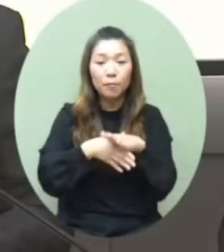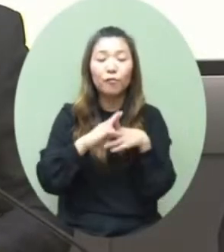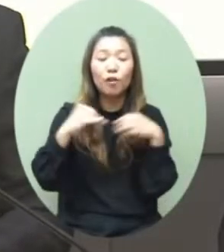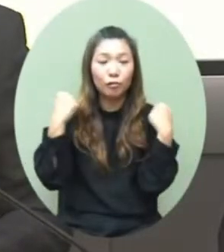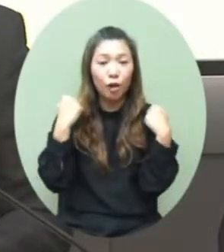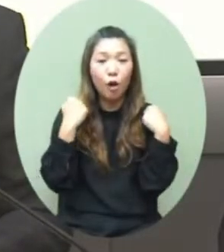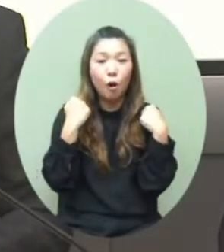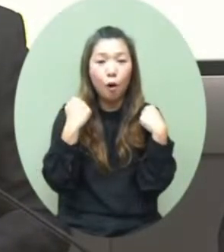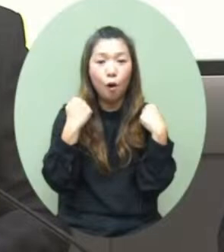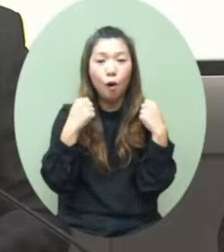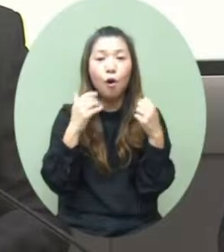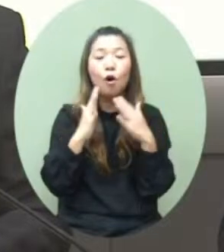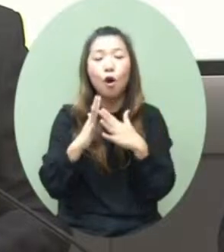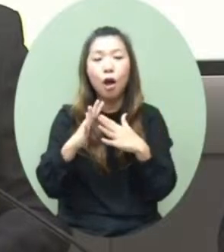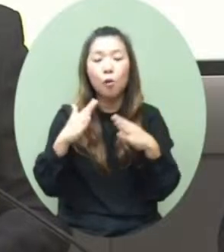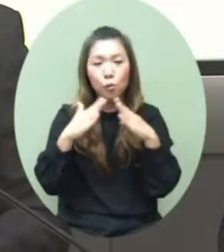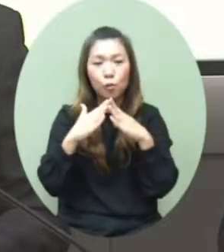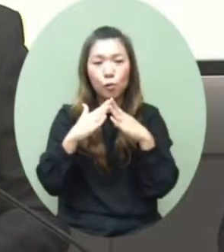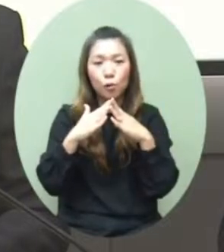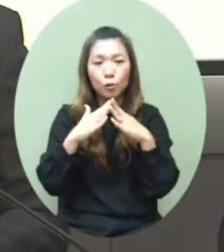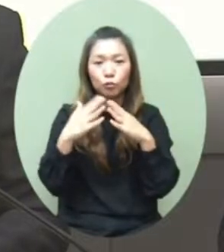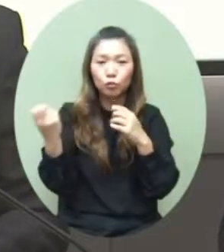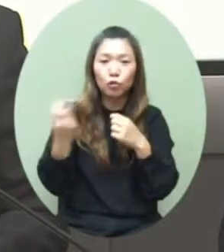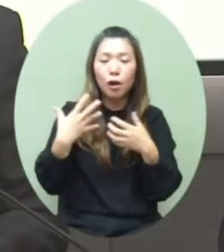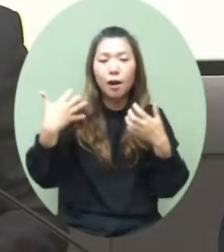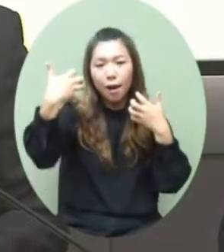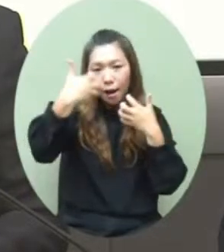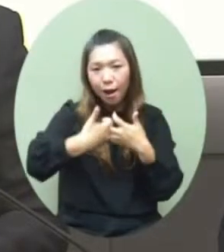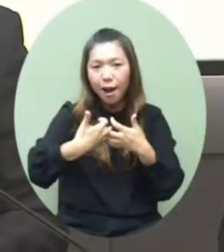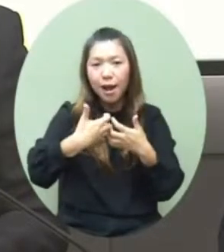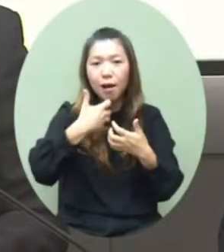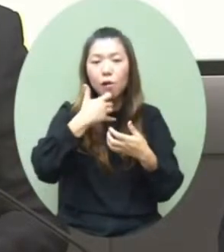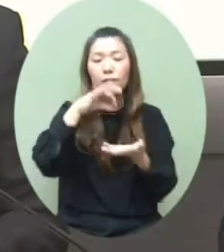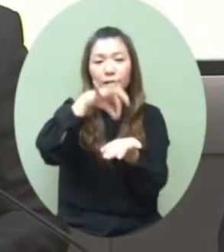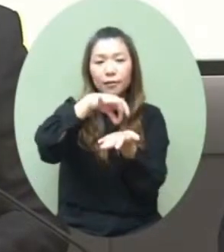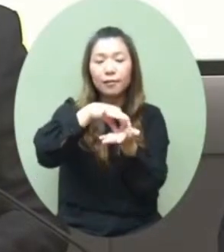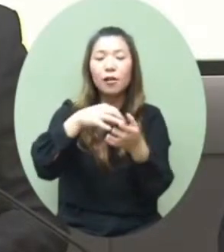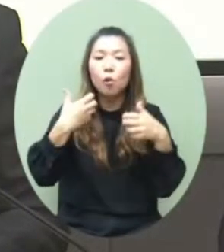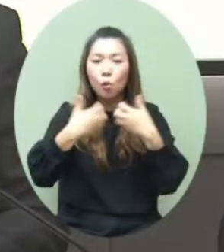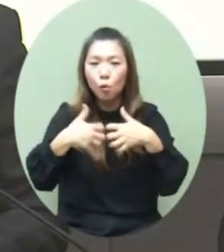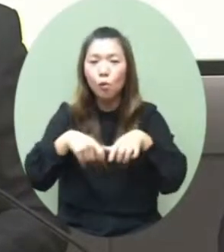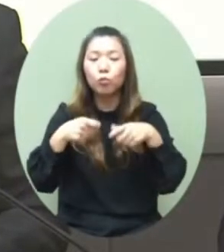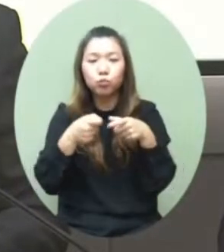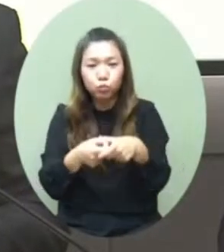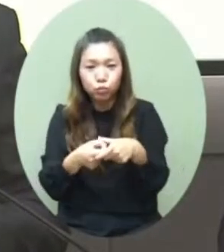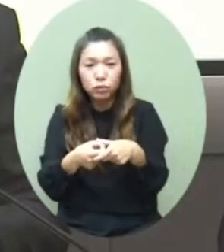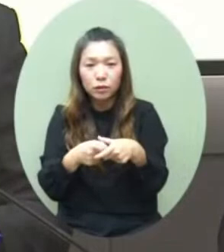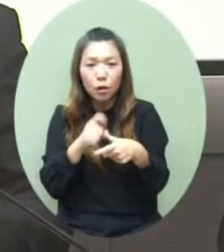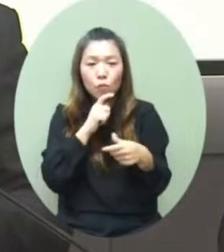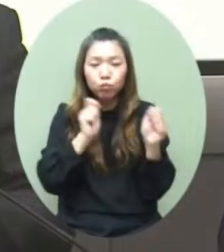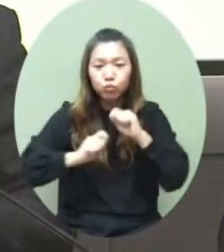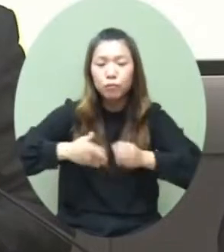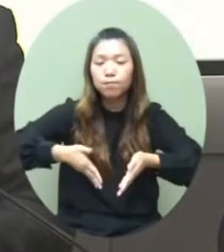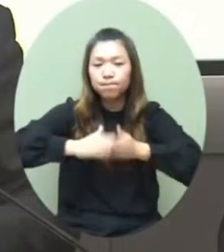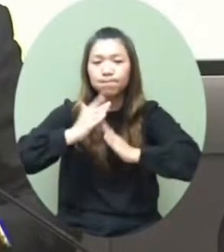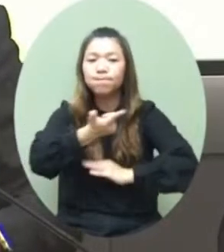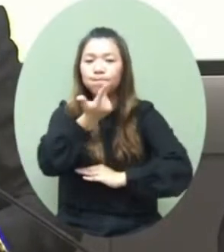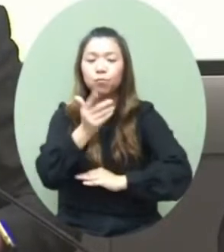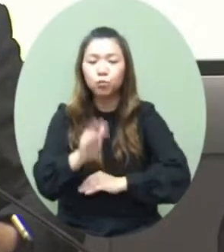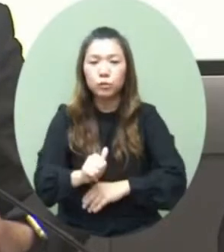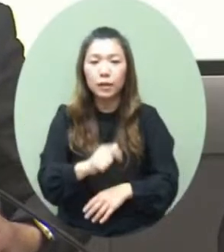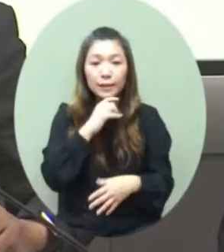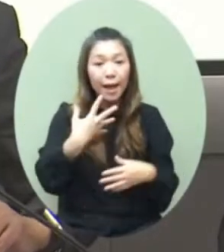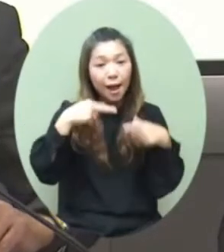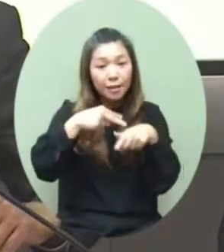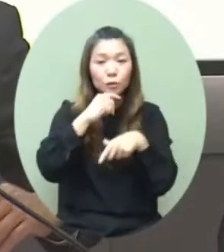and gourmet experiences to the people of Hong Kong. The CSTB will coordinate with different organizations to hold